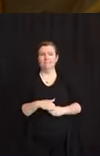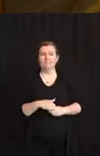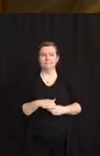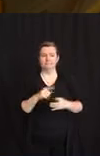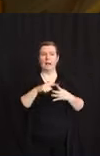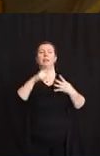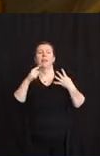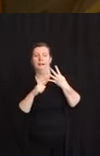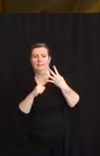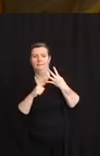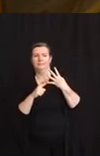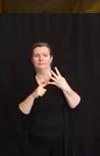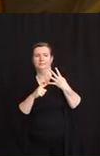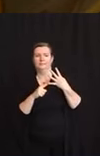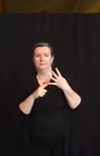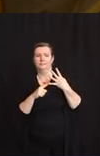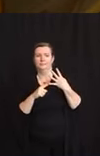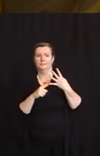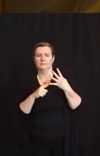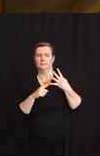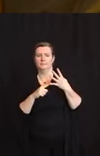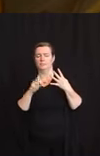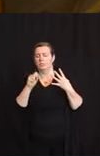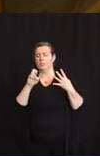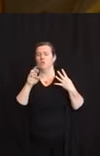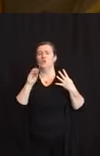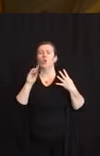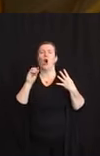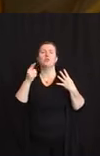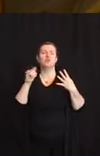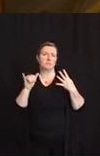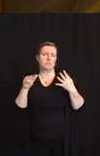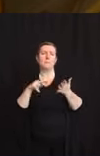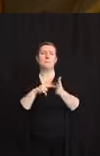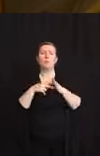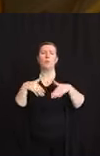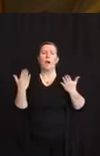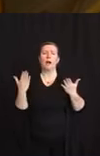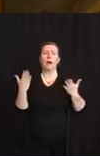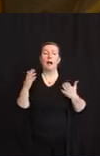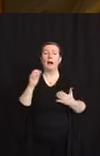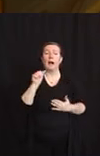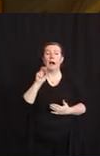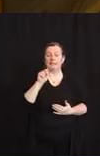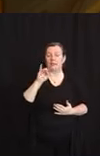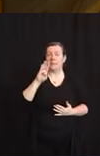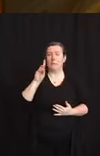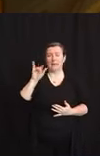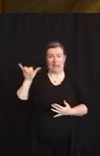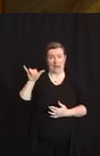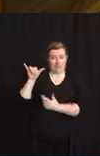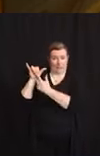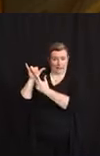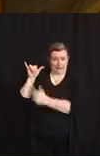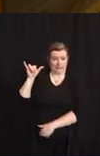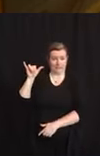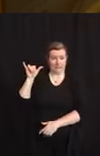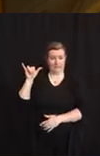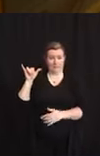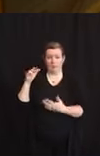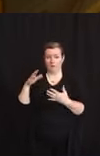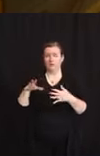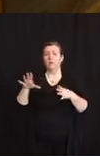the antibody test, which may point in the direction that you have been infected and you have antibodies, but I